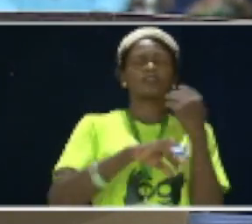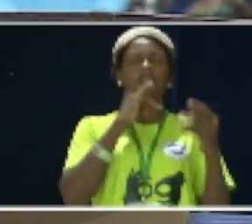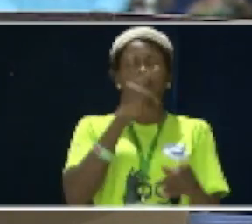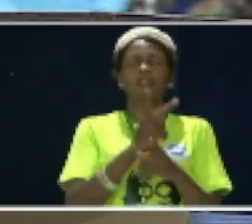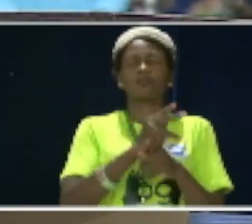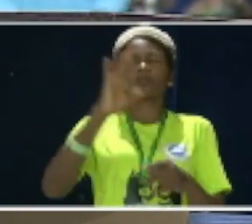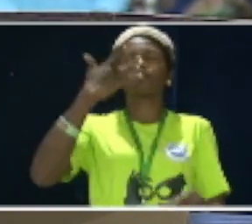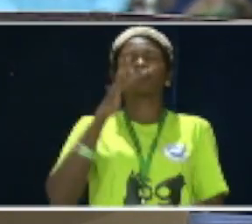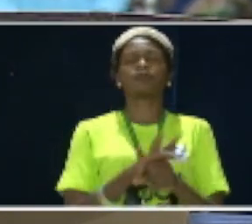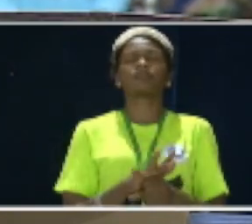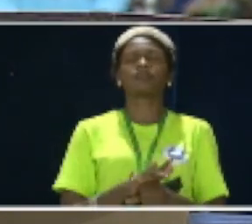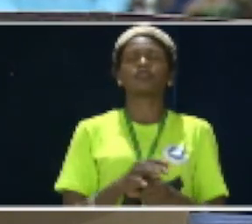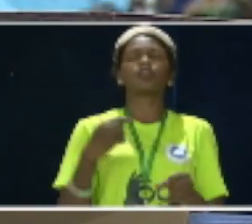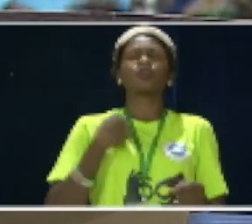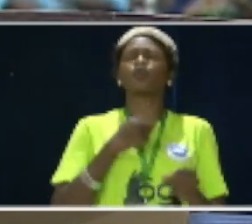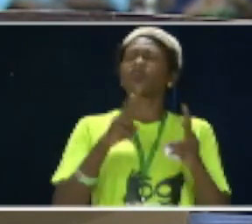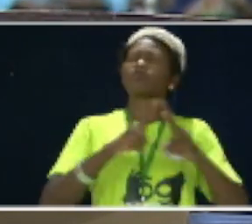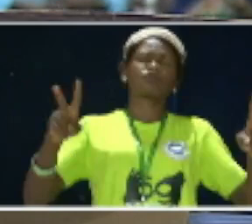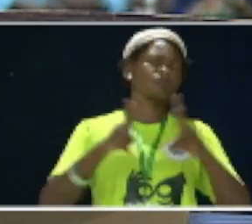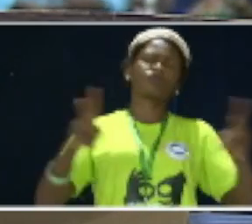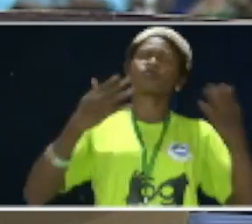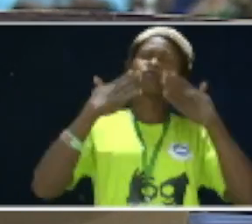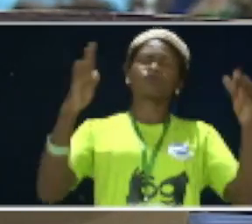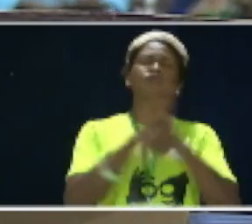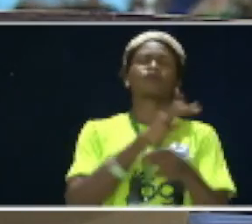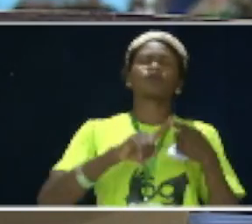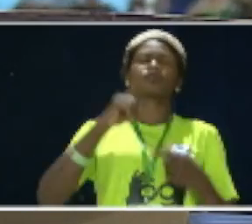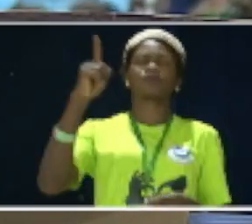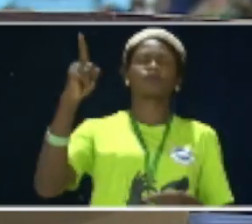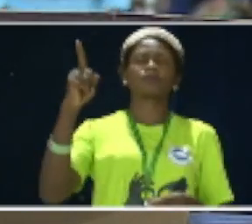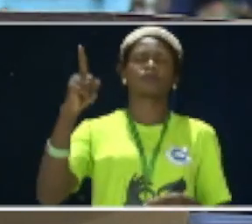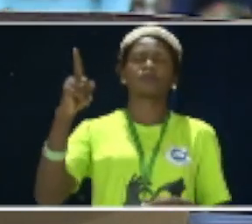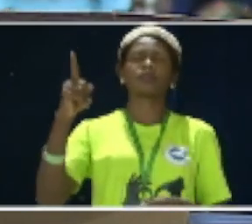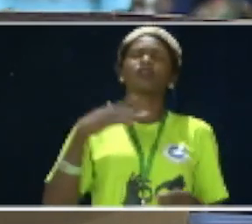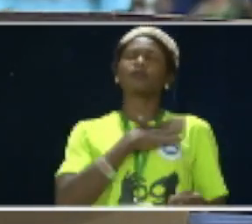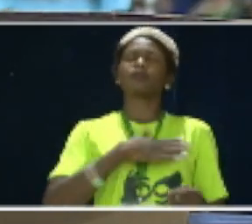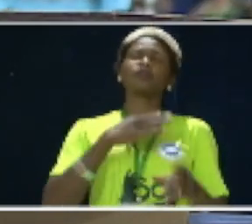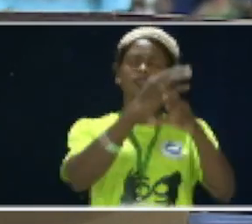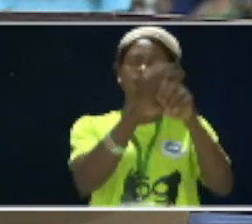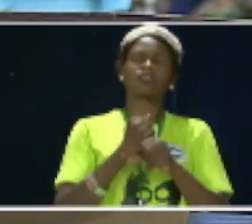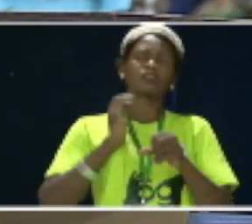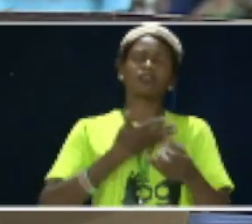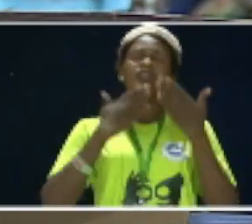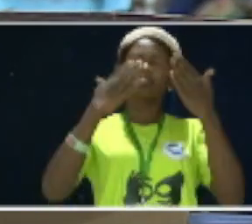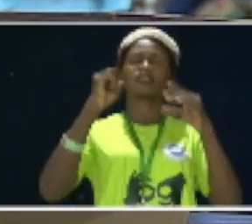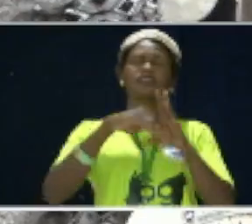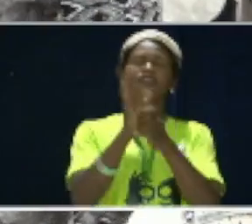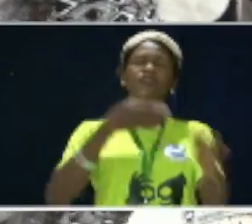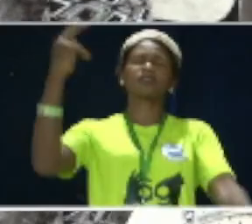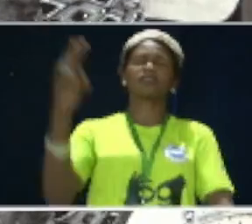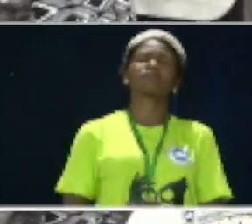promise. We are so, so grateful to you. Please receive our thanks in Jesus'